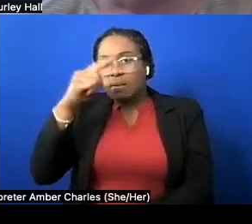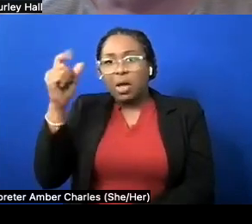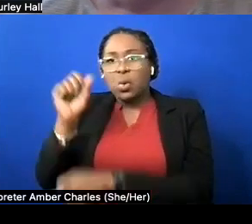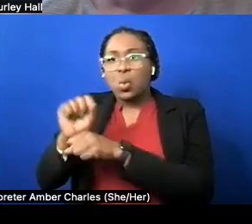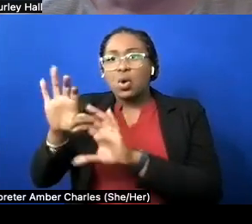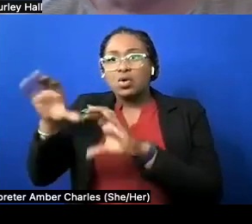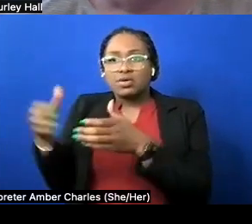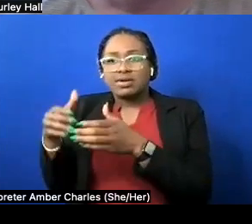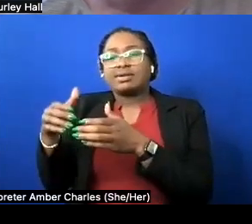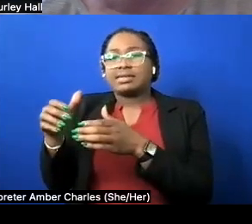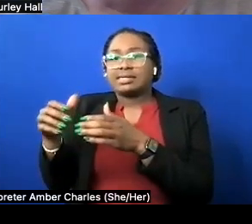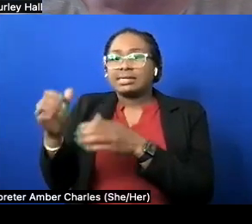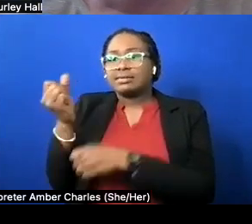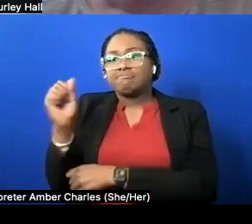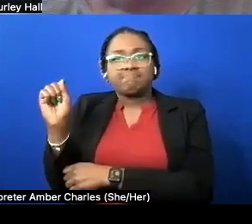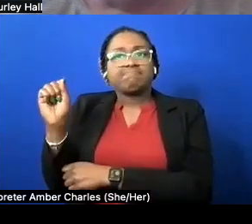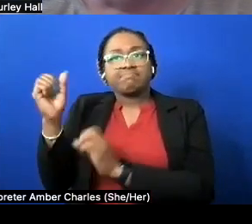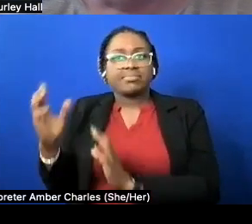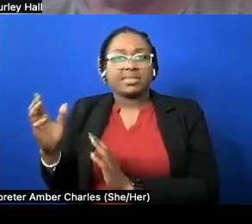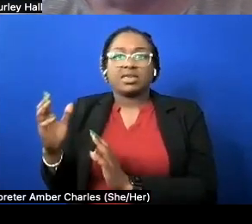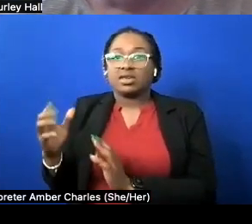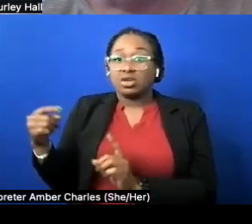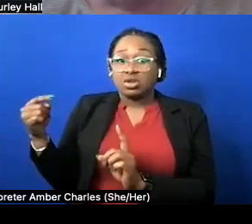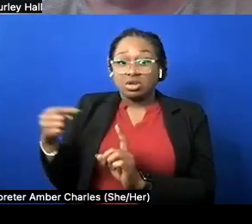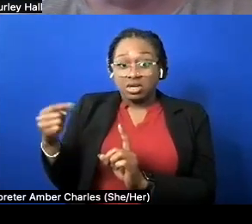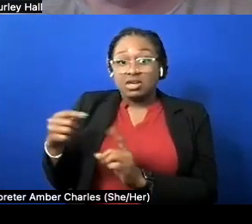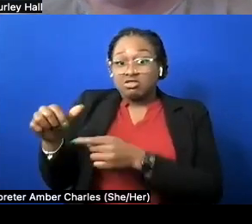her private practice, Juncture Consulting, Kimberley